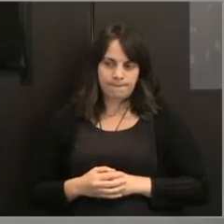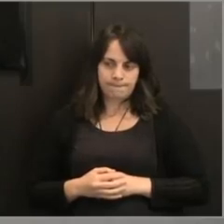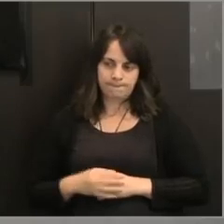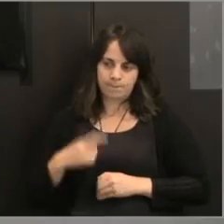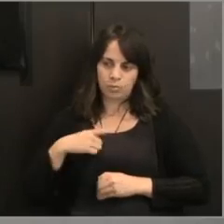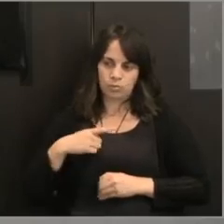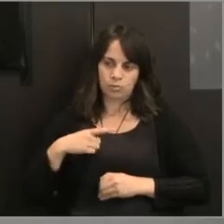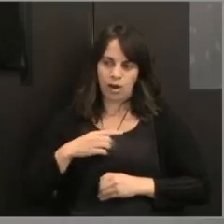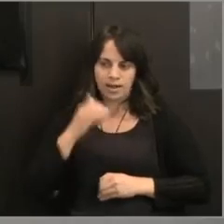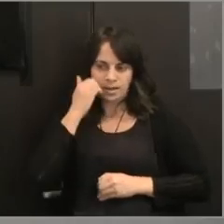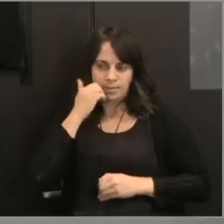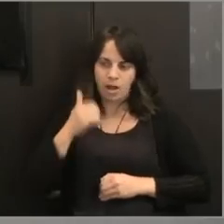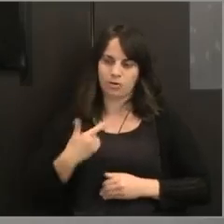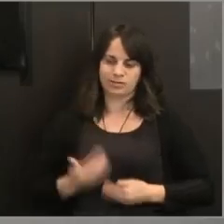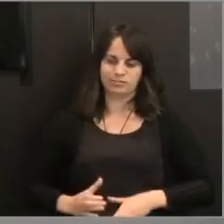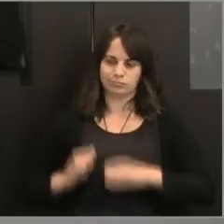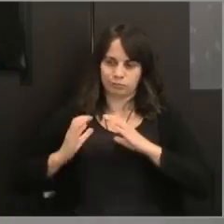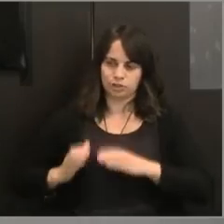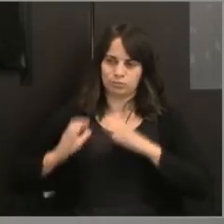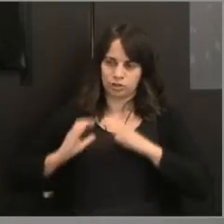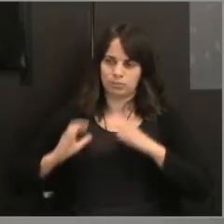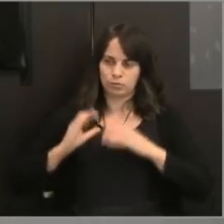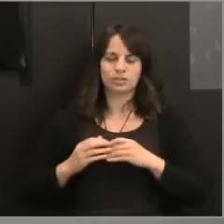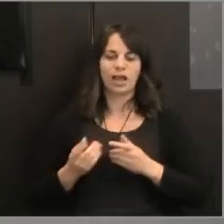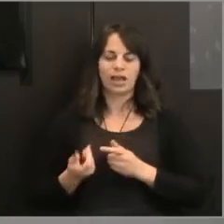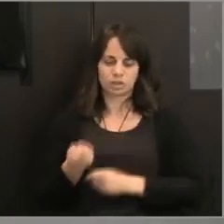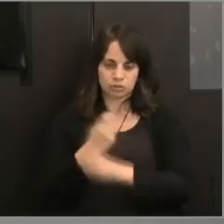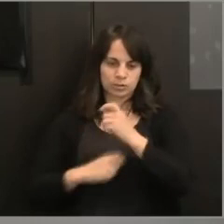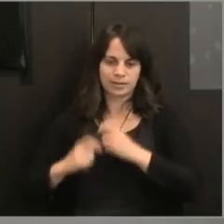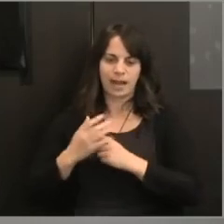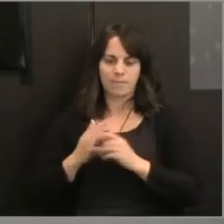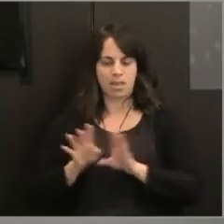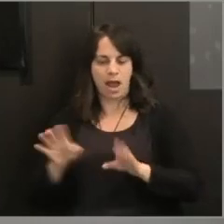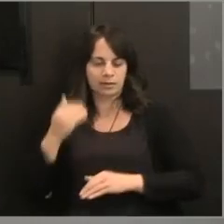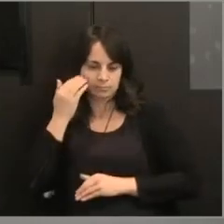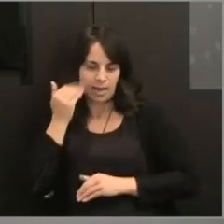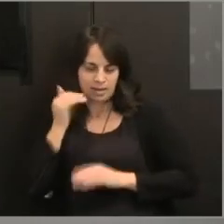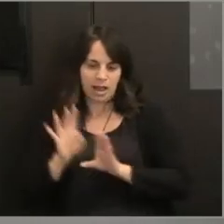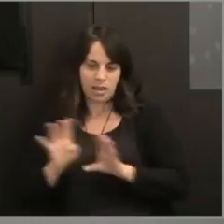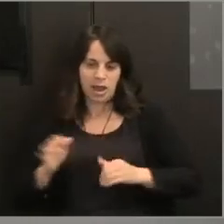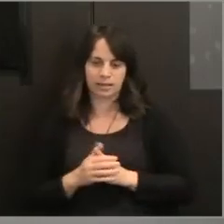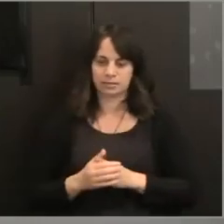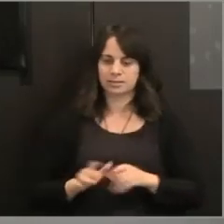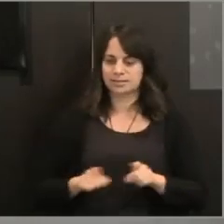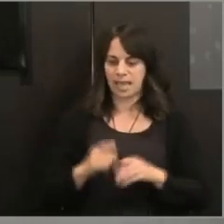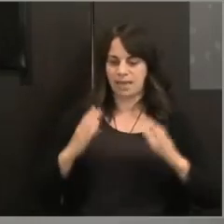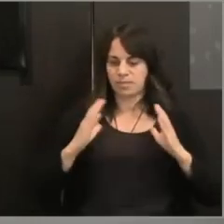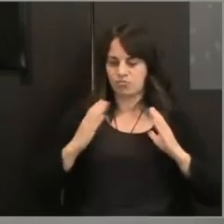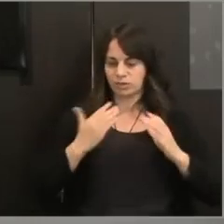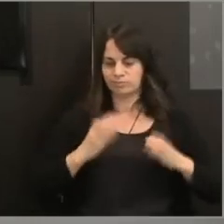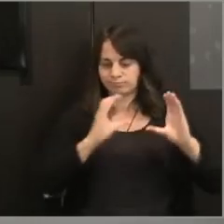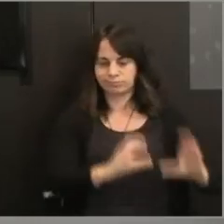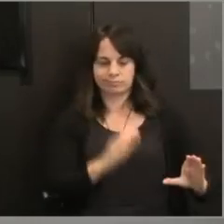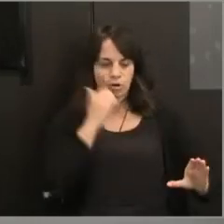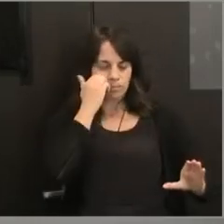people in the 19th century, a lot of that assimilative pressure was placed on Māori women and the role